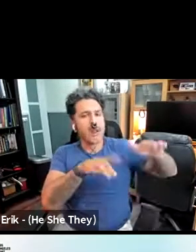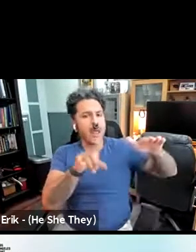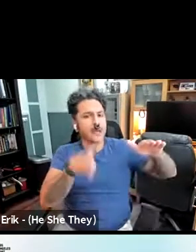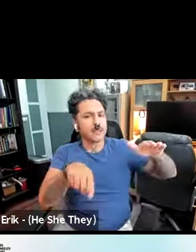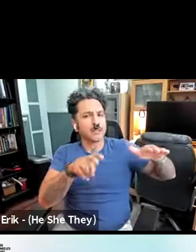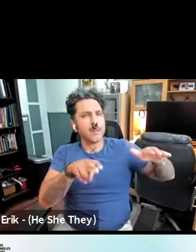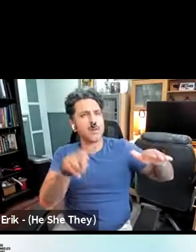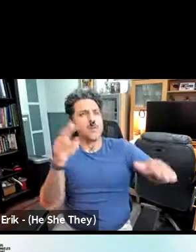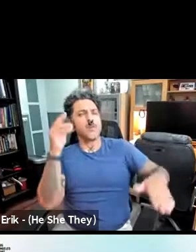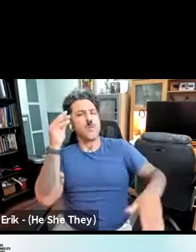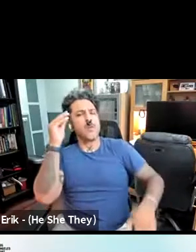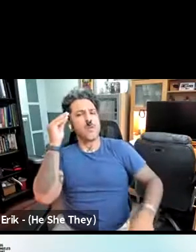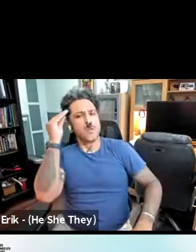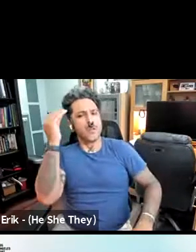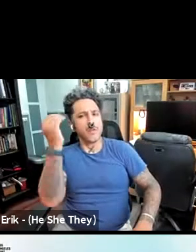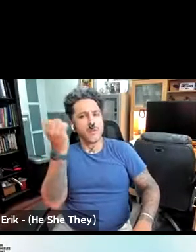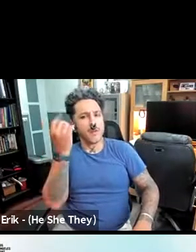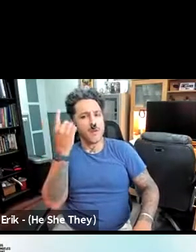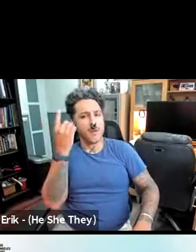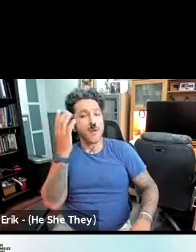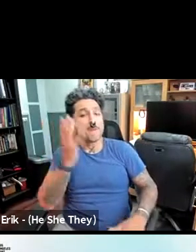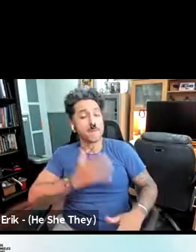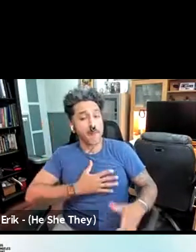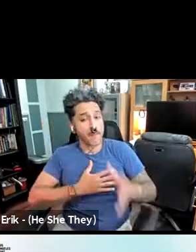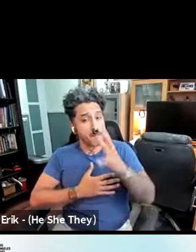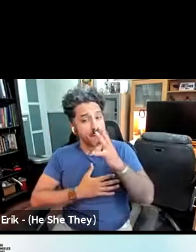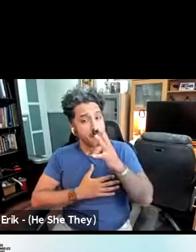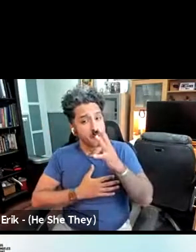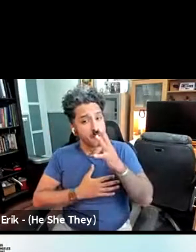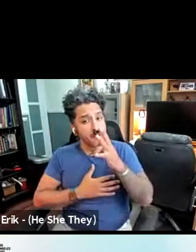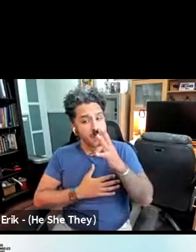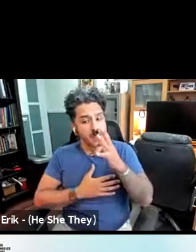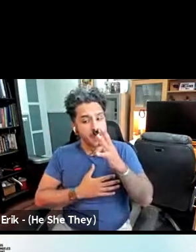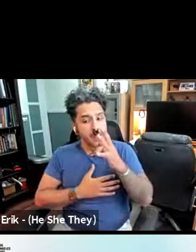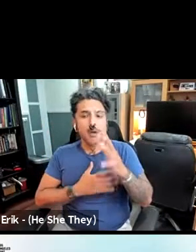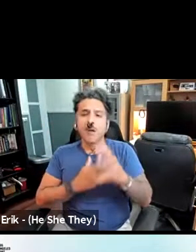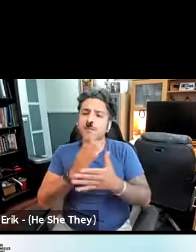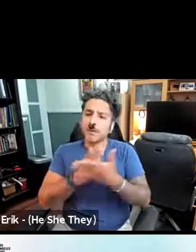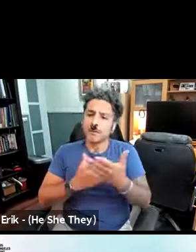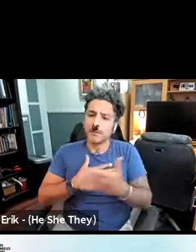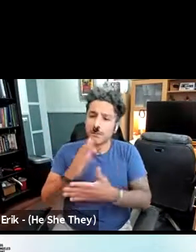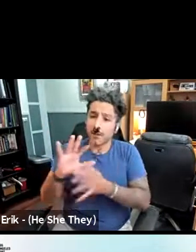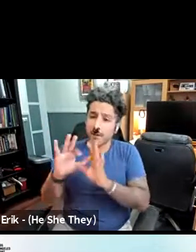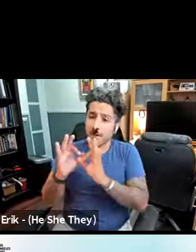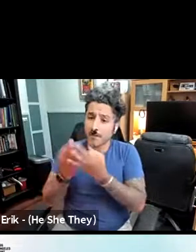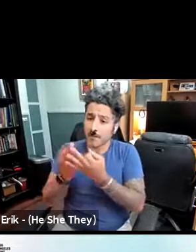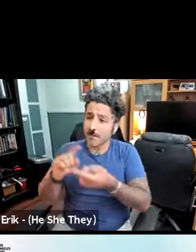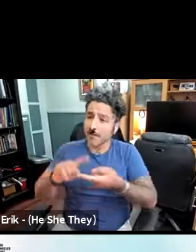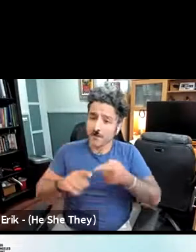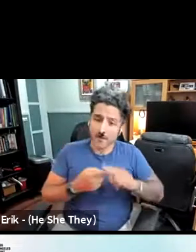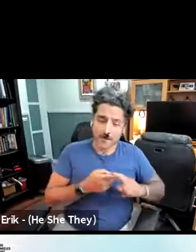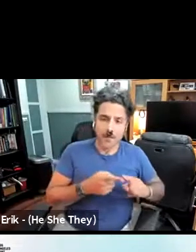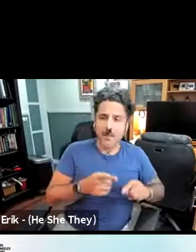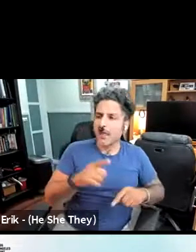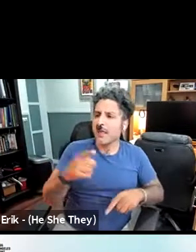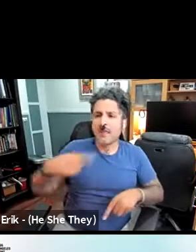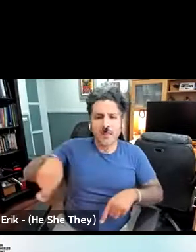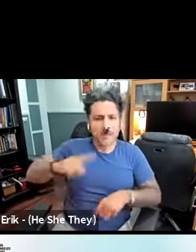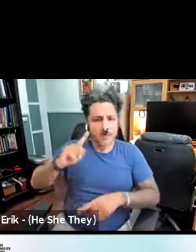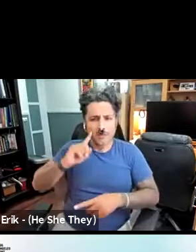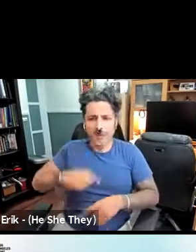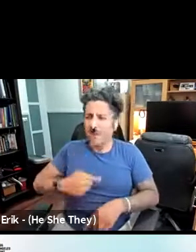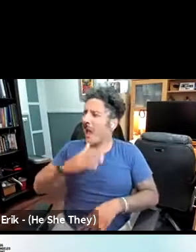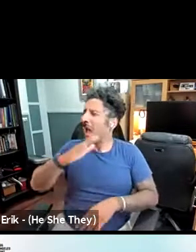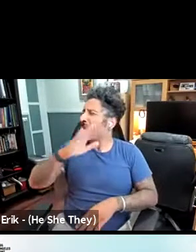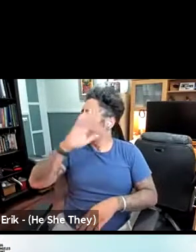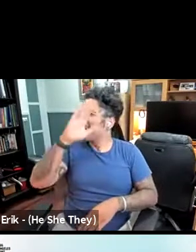in a moment of gratitude. My mom, my parts of my family, friends would tell me I would never be loved like this, would